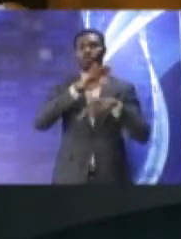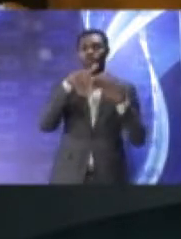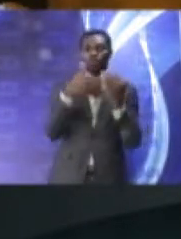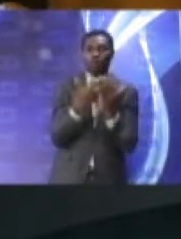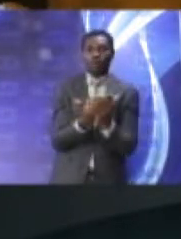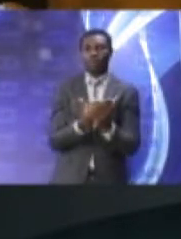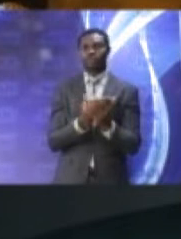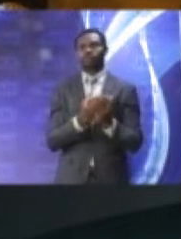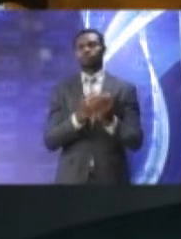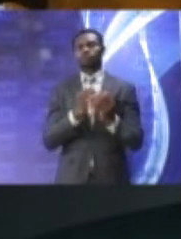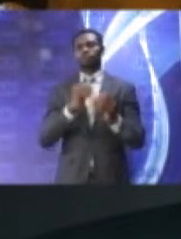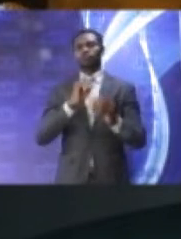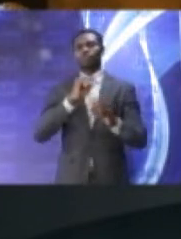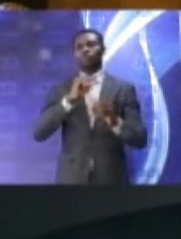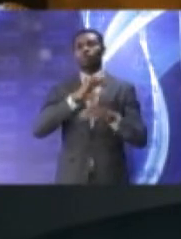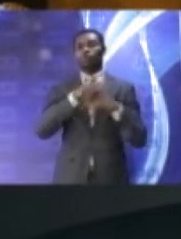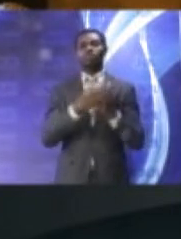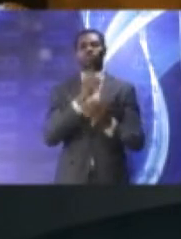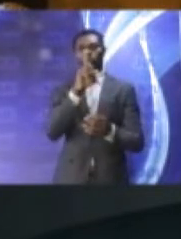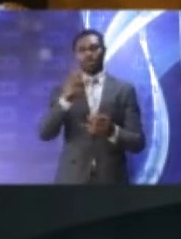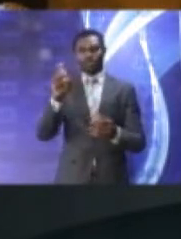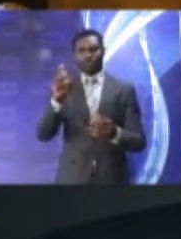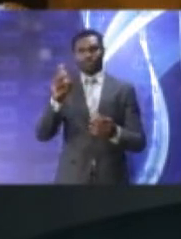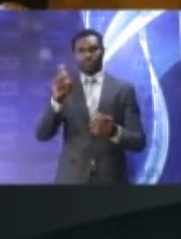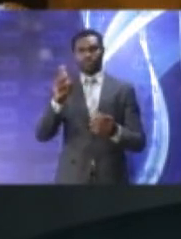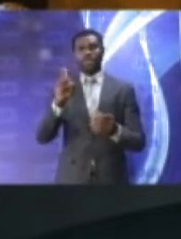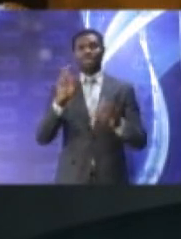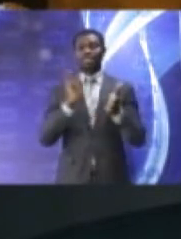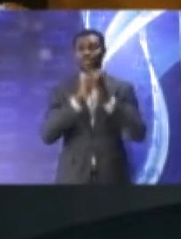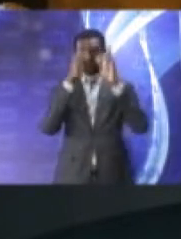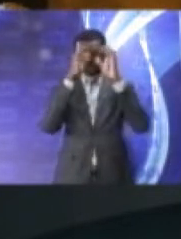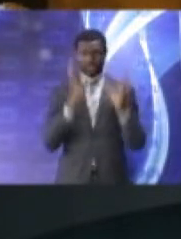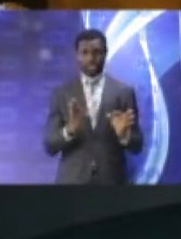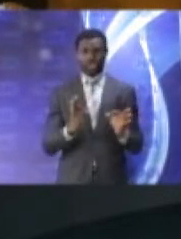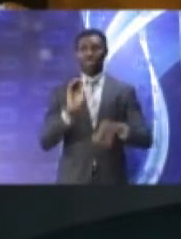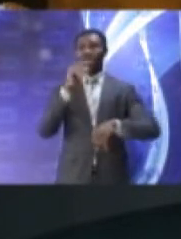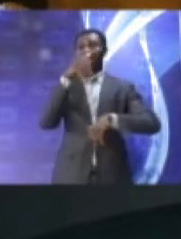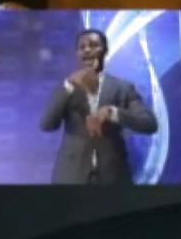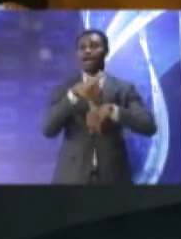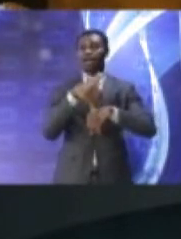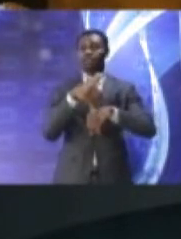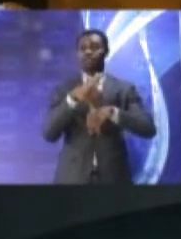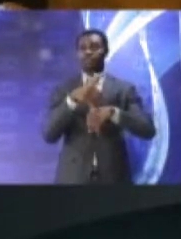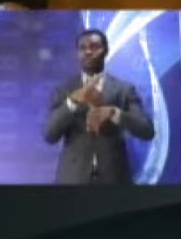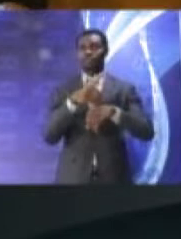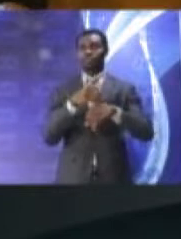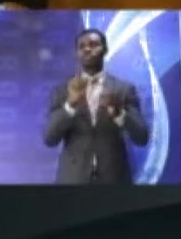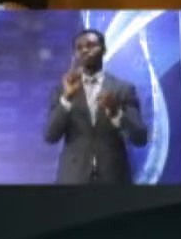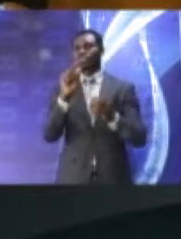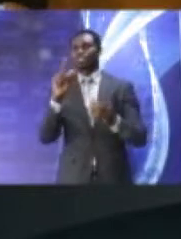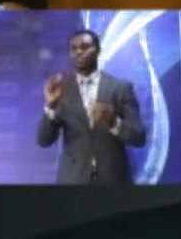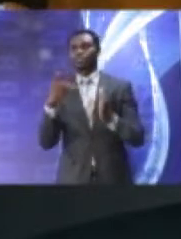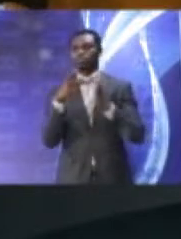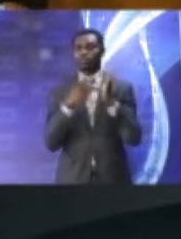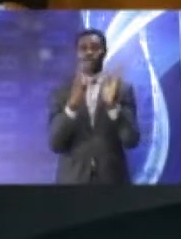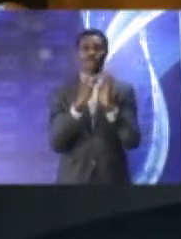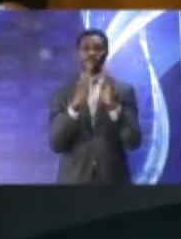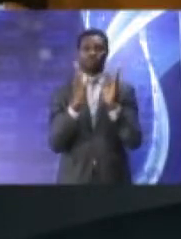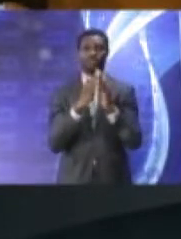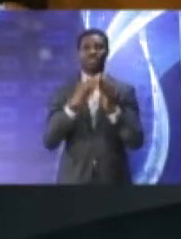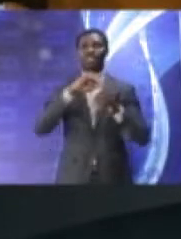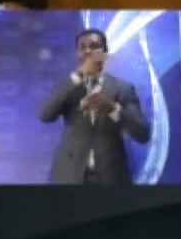entry marks is 100. The decision was taken at the 2020 policy meeting on admissions into